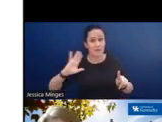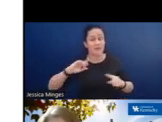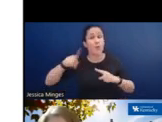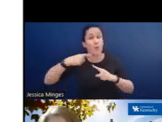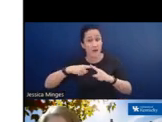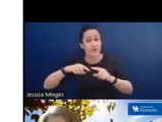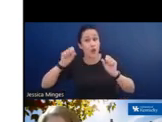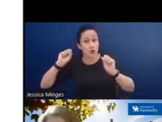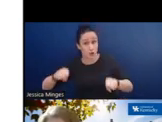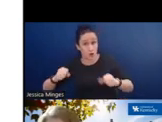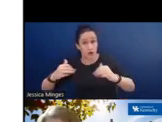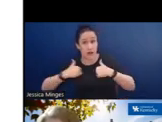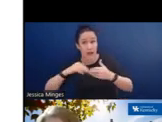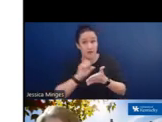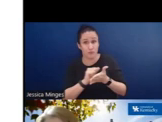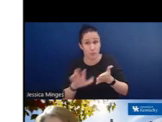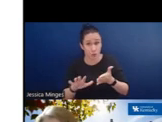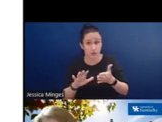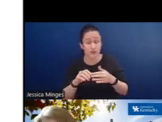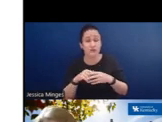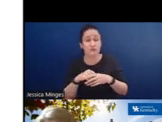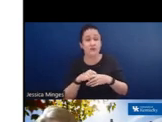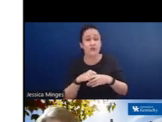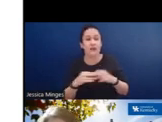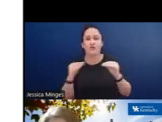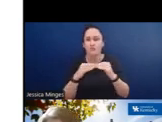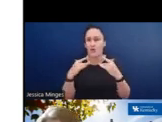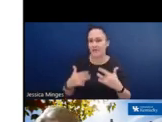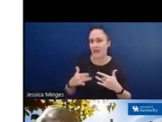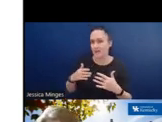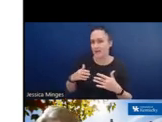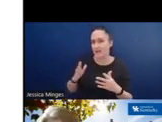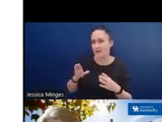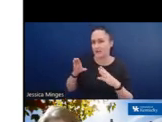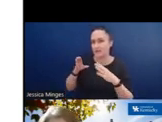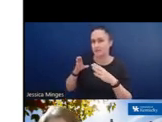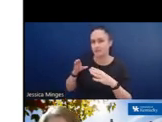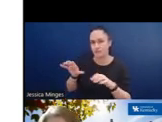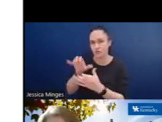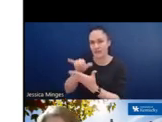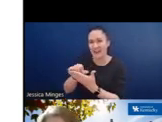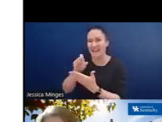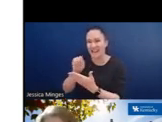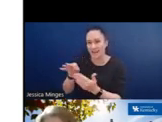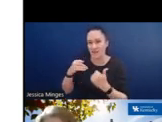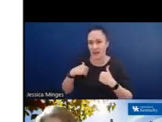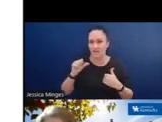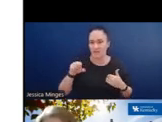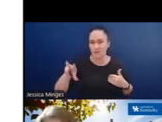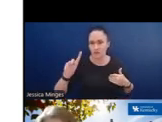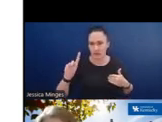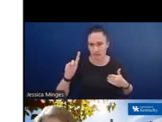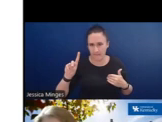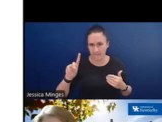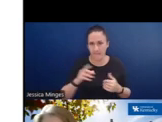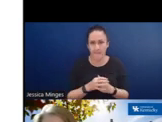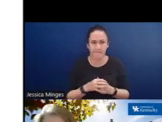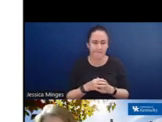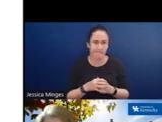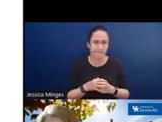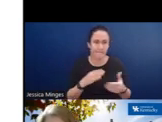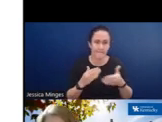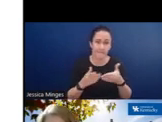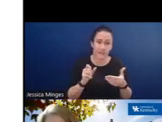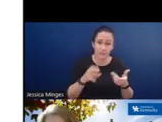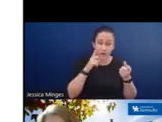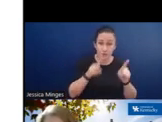could have abortions, were more likely to access them if they had a substance use disorder. And so whether we, agree or want